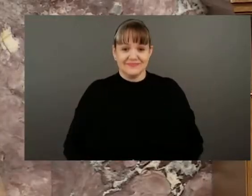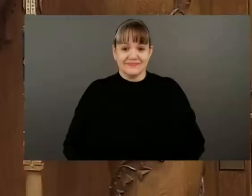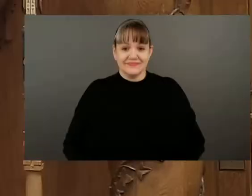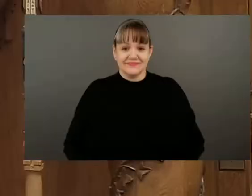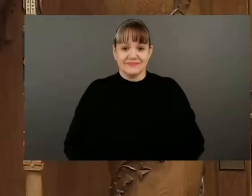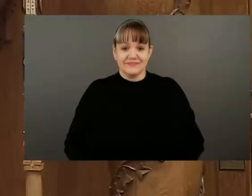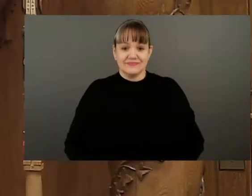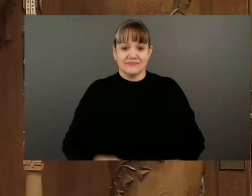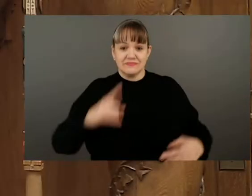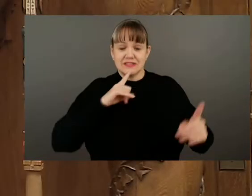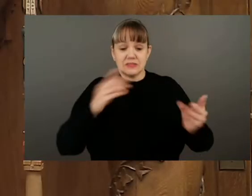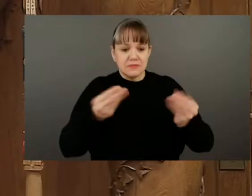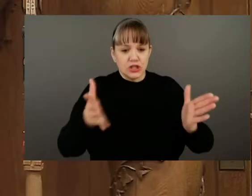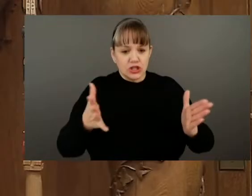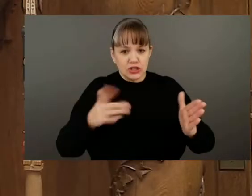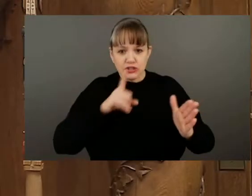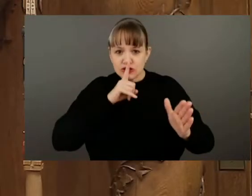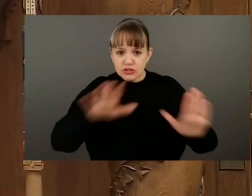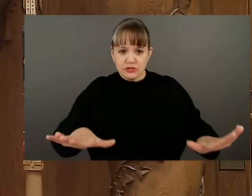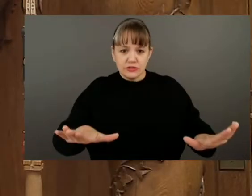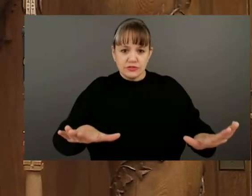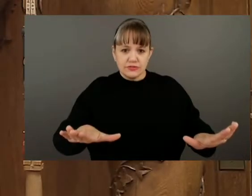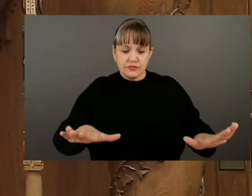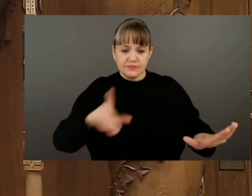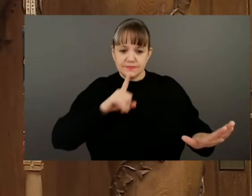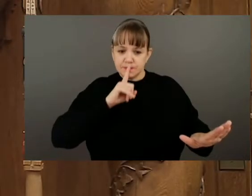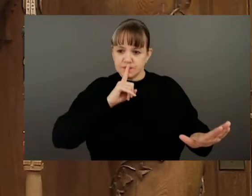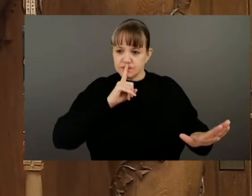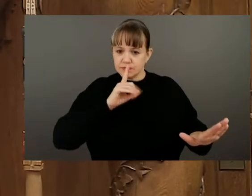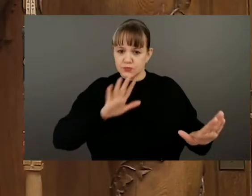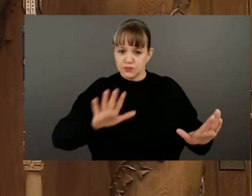Members, Minister will continue.